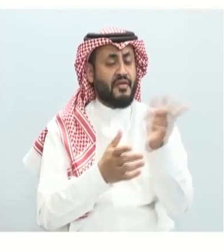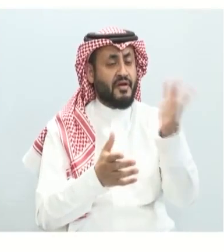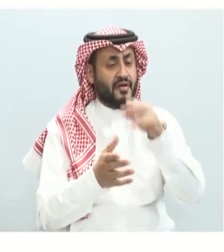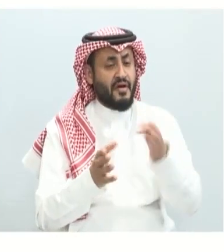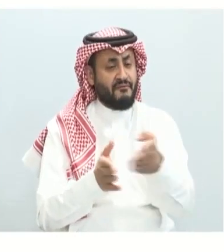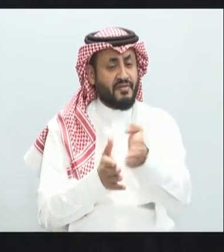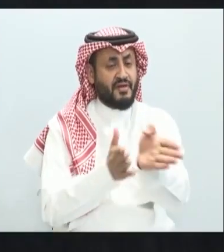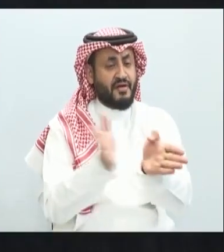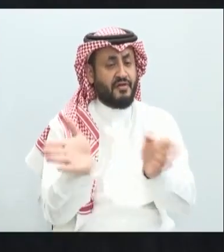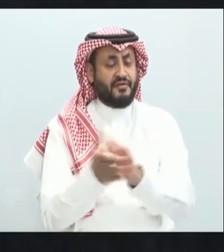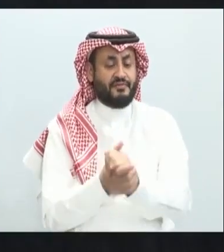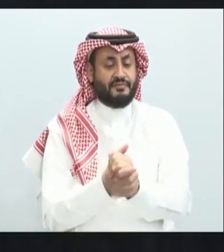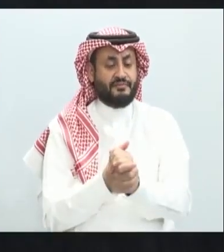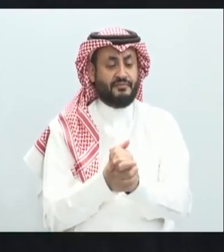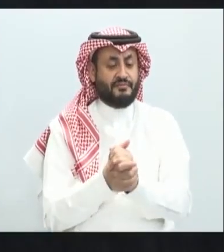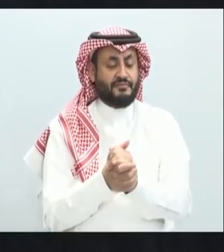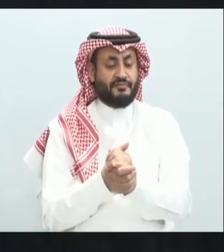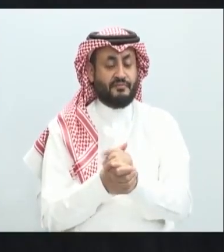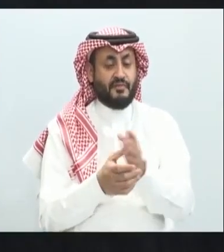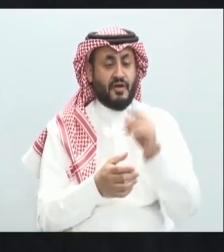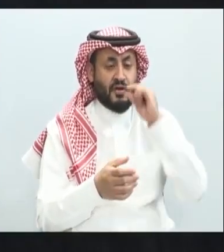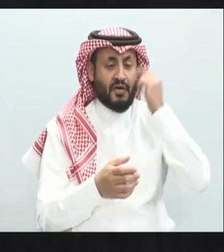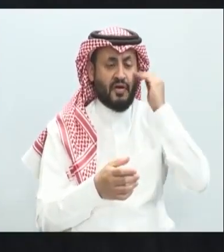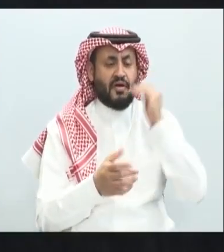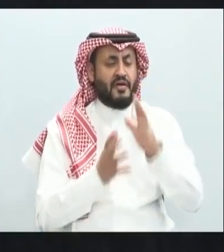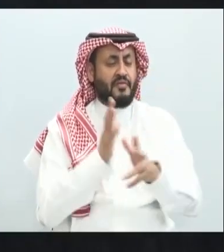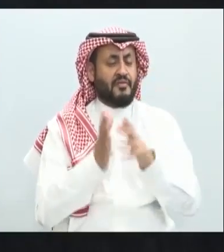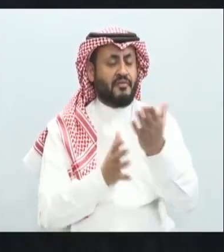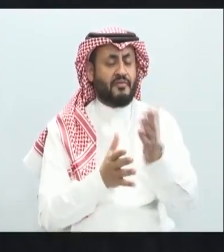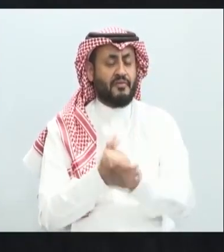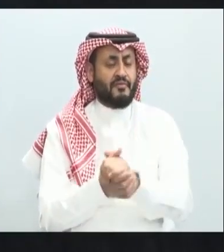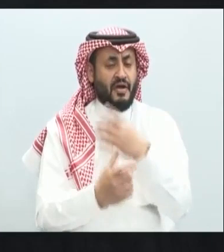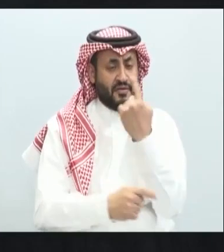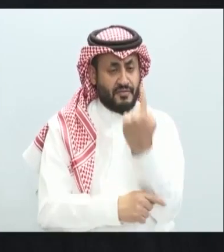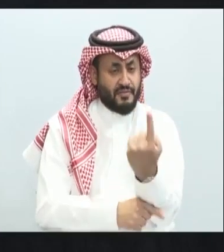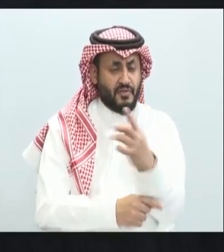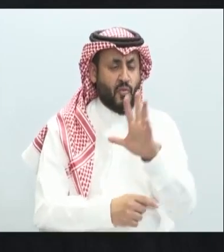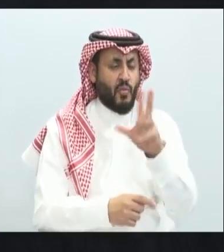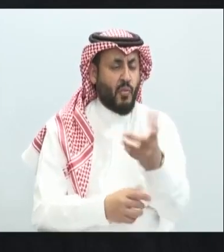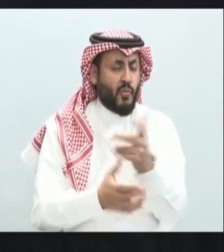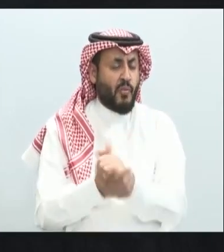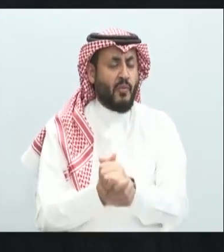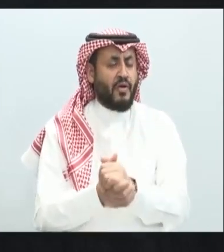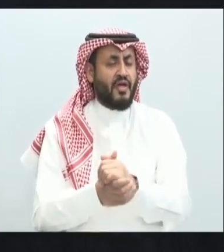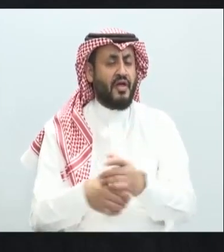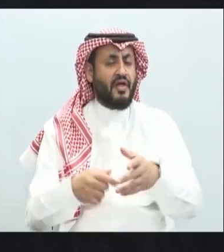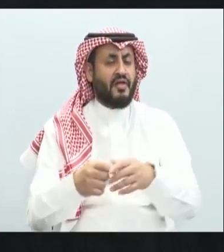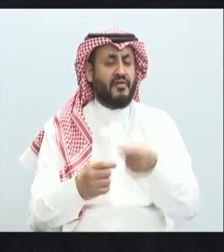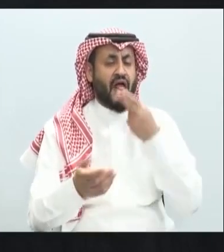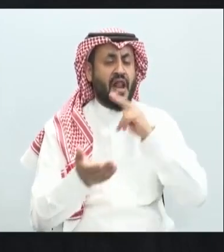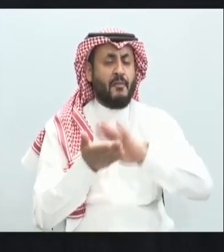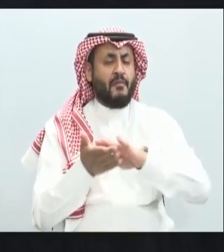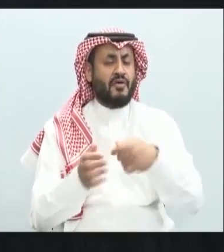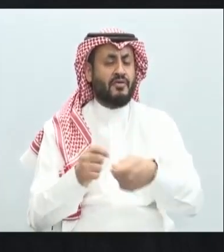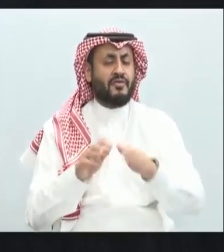directions. For example, he or she would say, excuse me, where is the post office? And